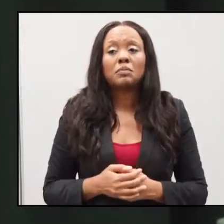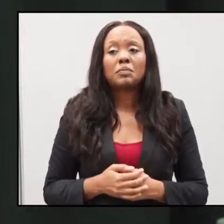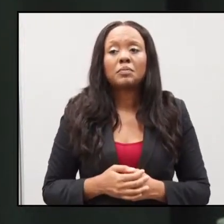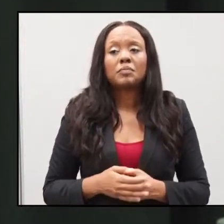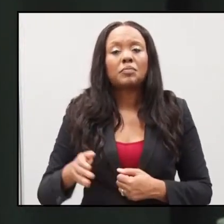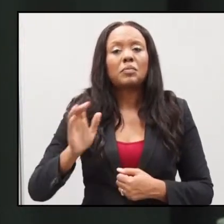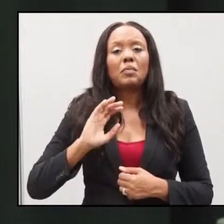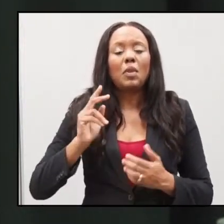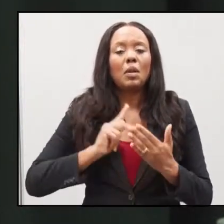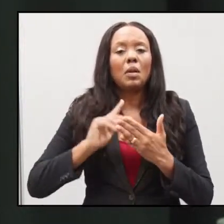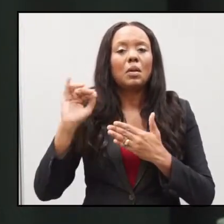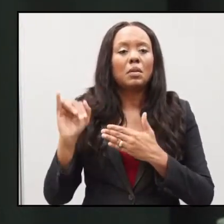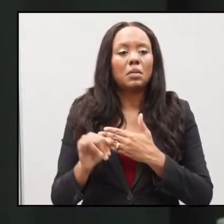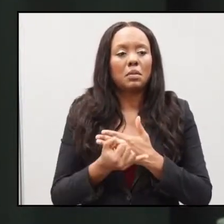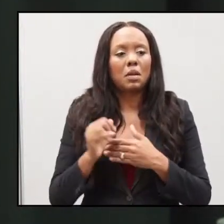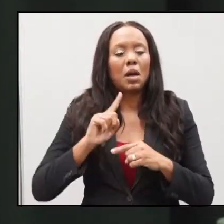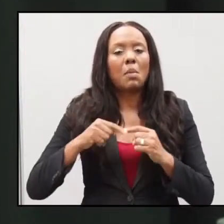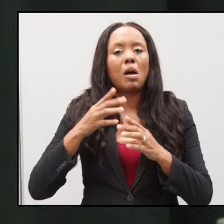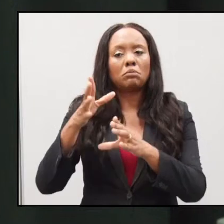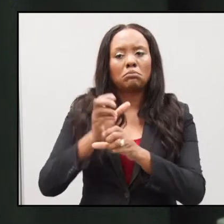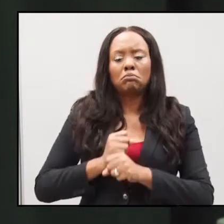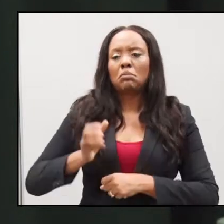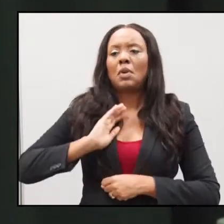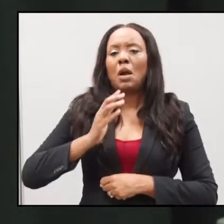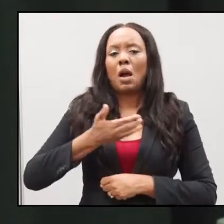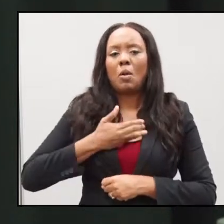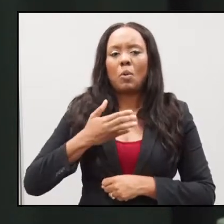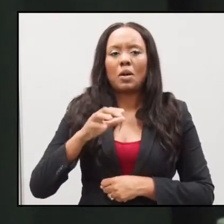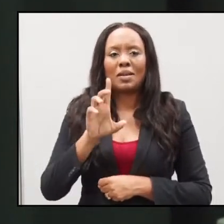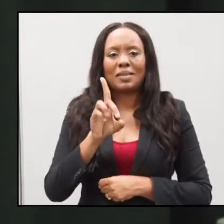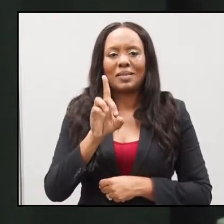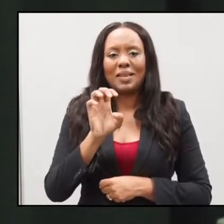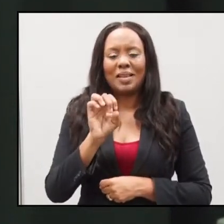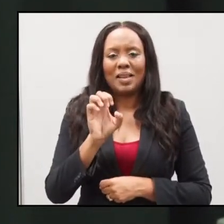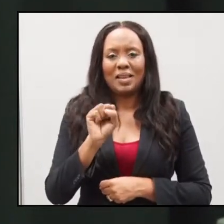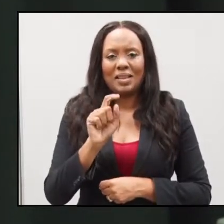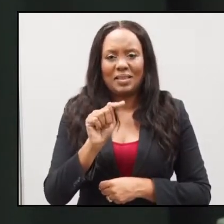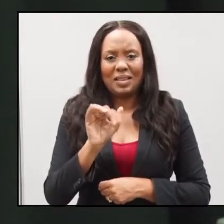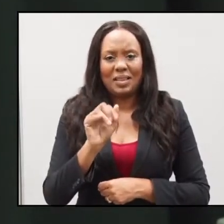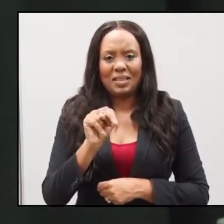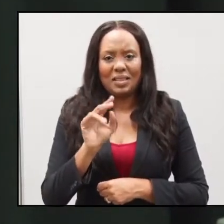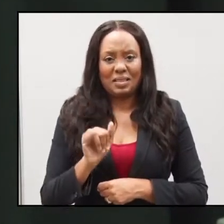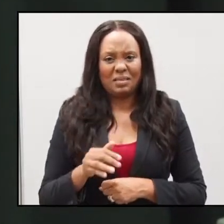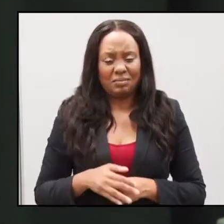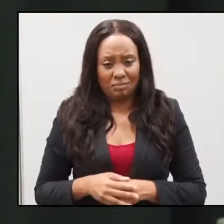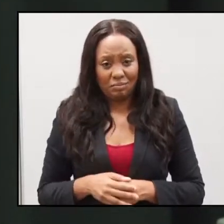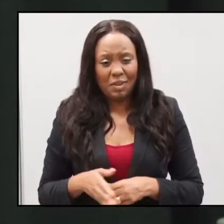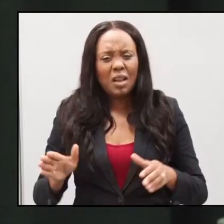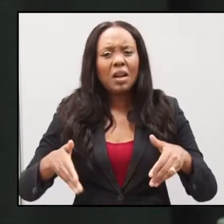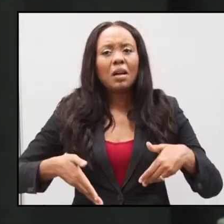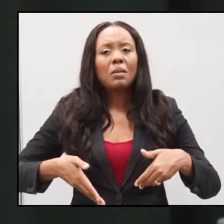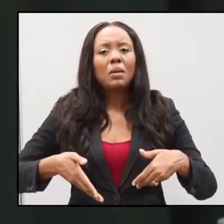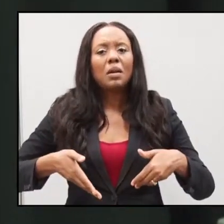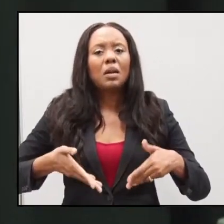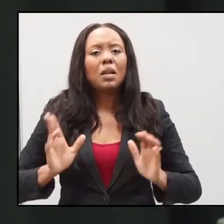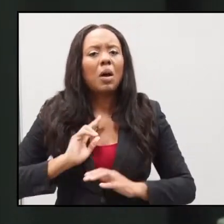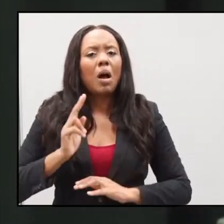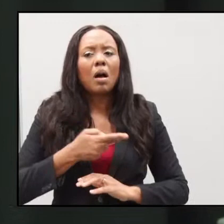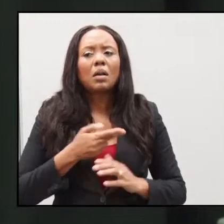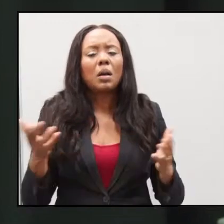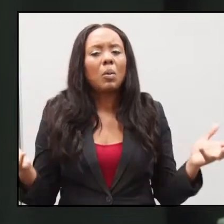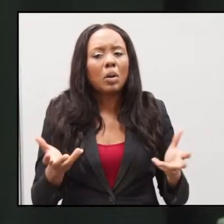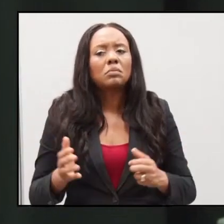Atlantic Destiny, which allows us to be able to bring to fruition work that has